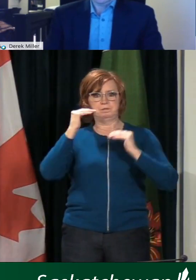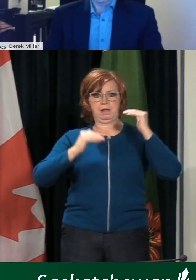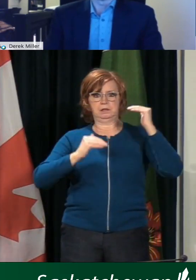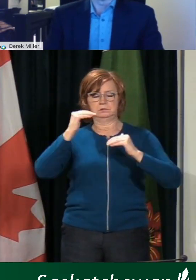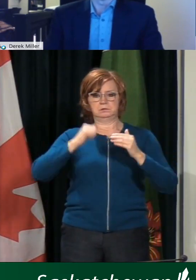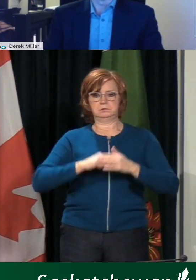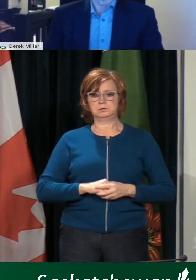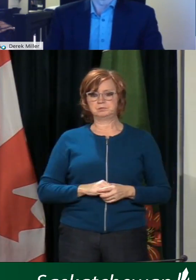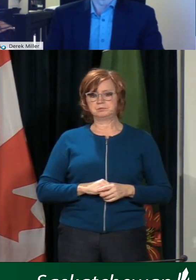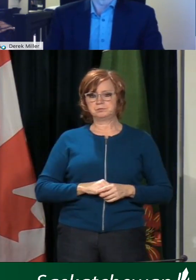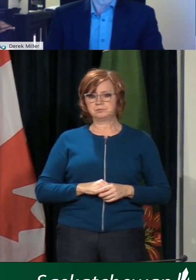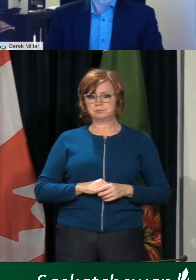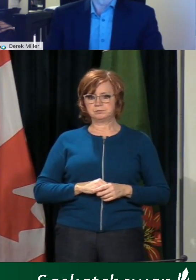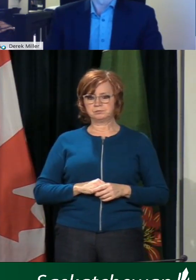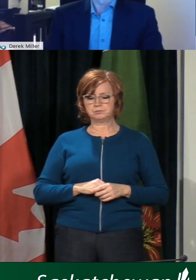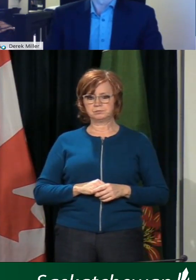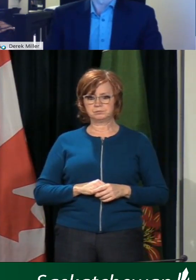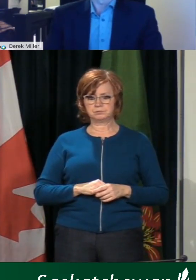it becomes available.